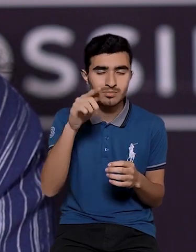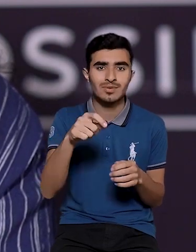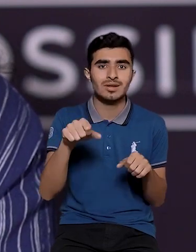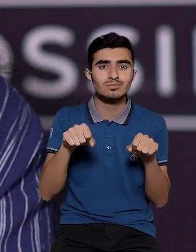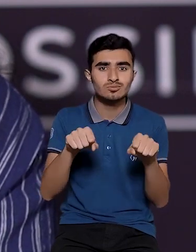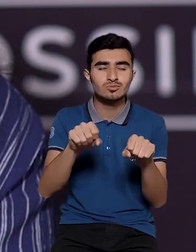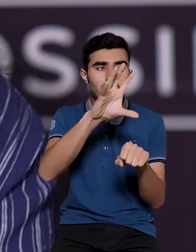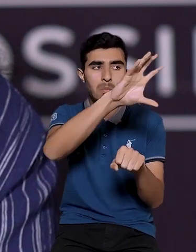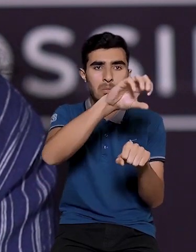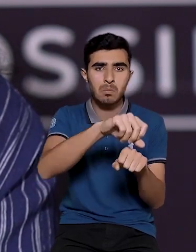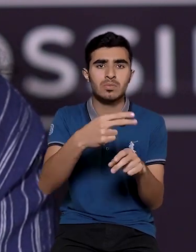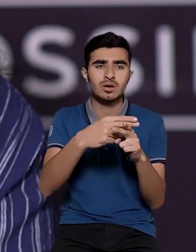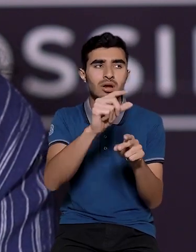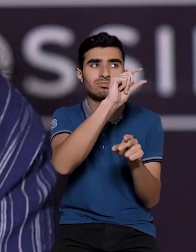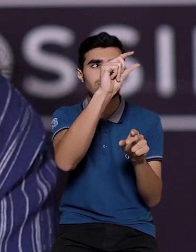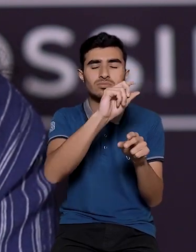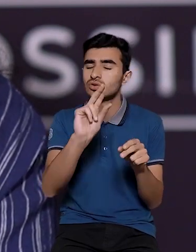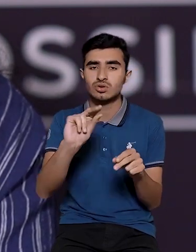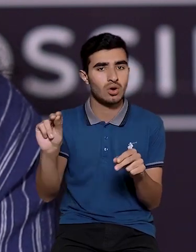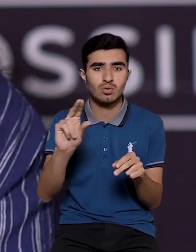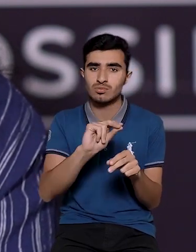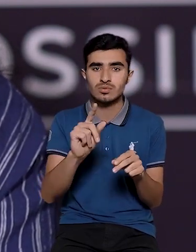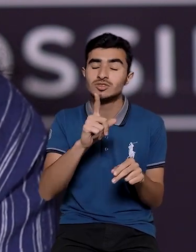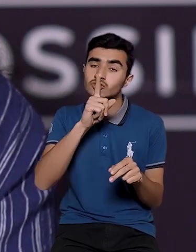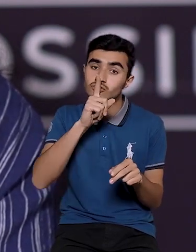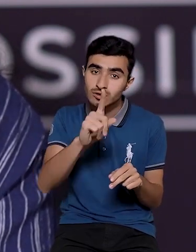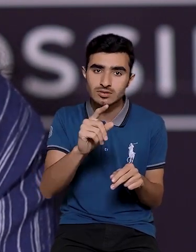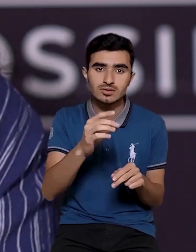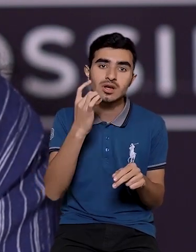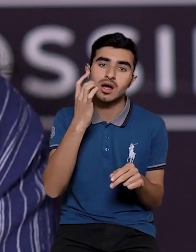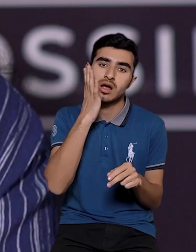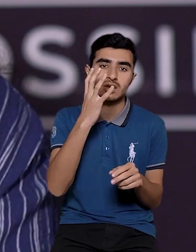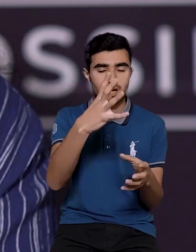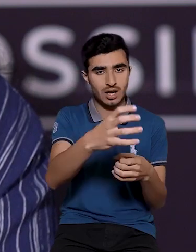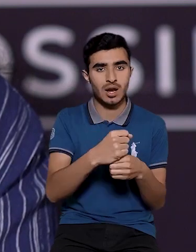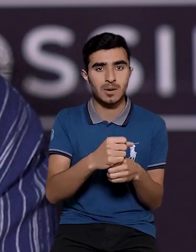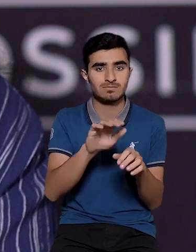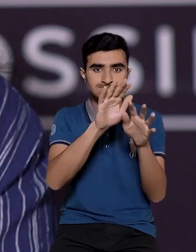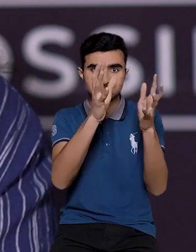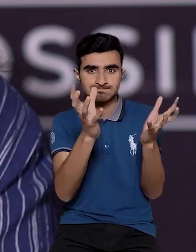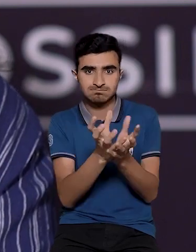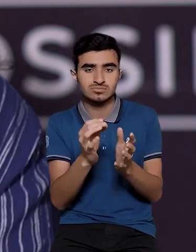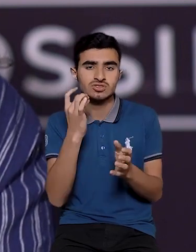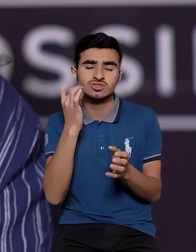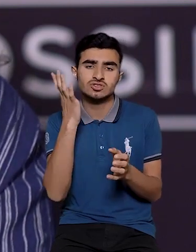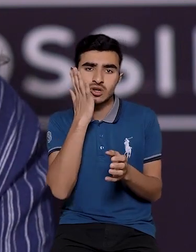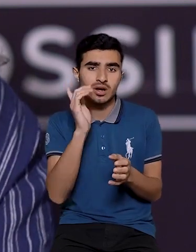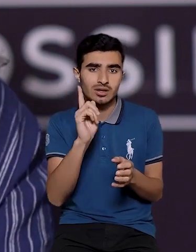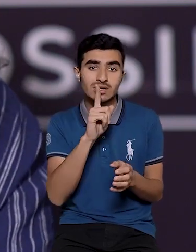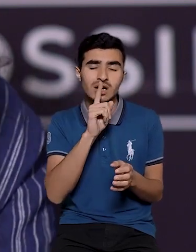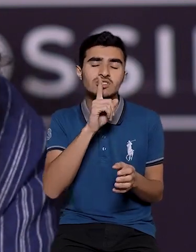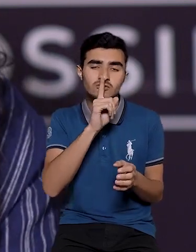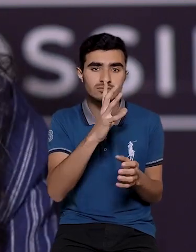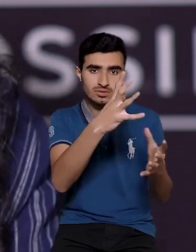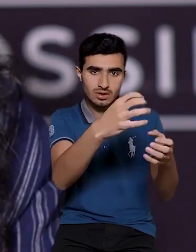the store-bought stuff that's, they've got the pollen removed from it. Pollen's amazing